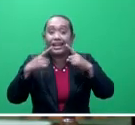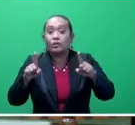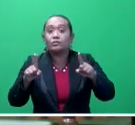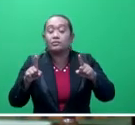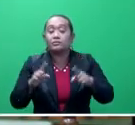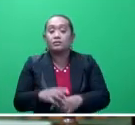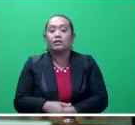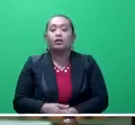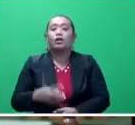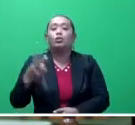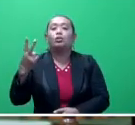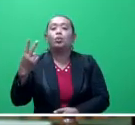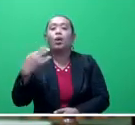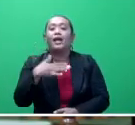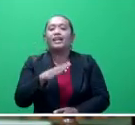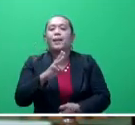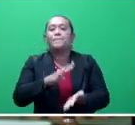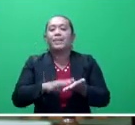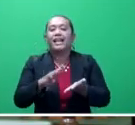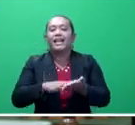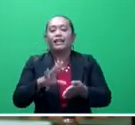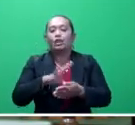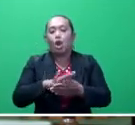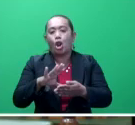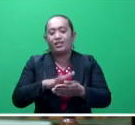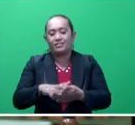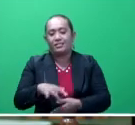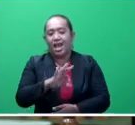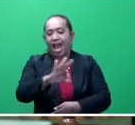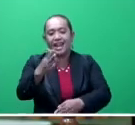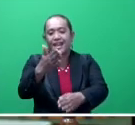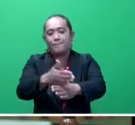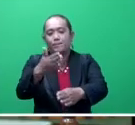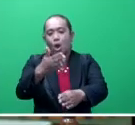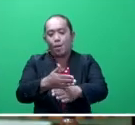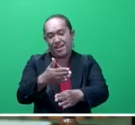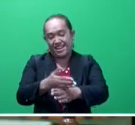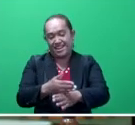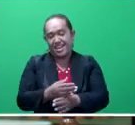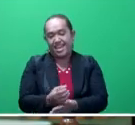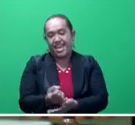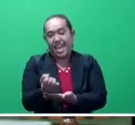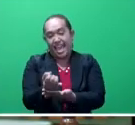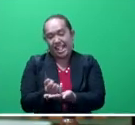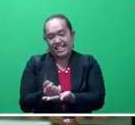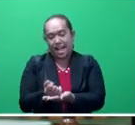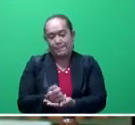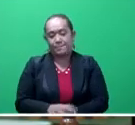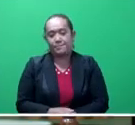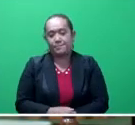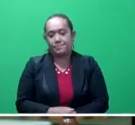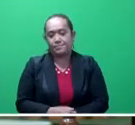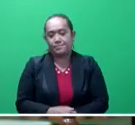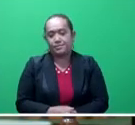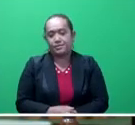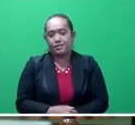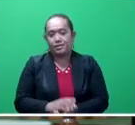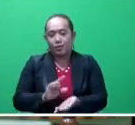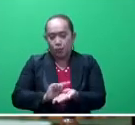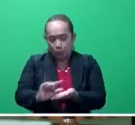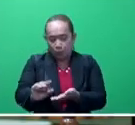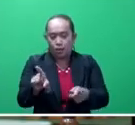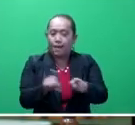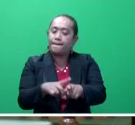over $200 million in unemployment income support to Fijians affected by COVID-19, both in the formal and